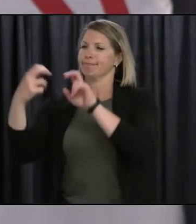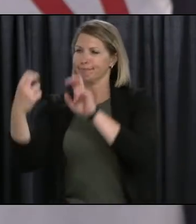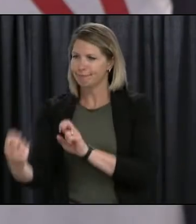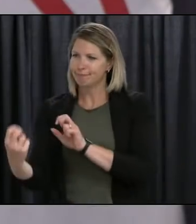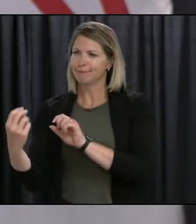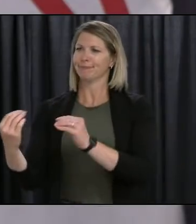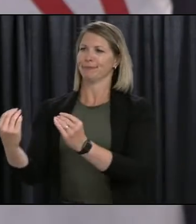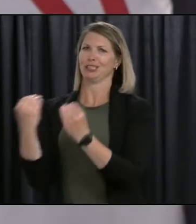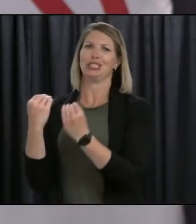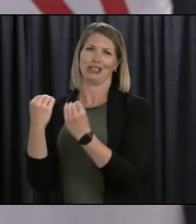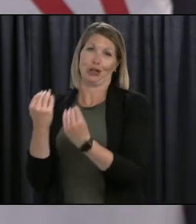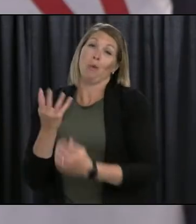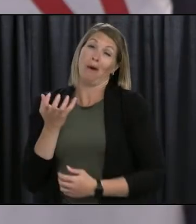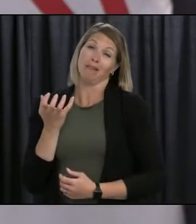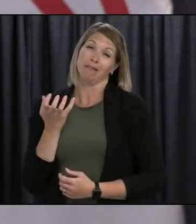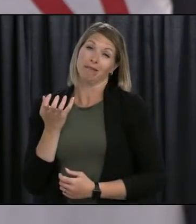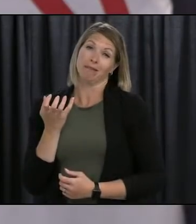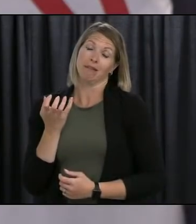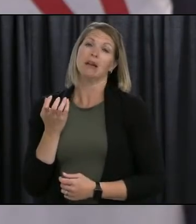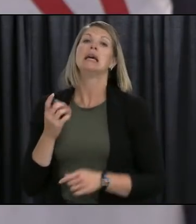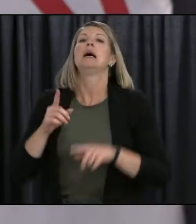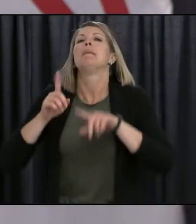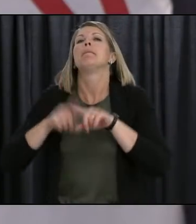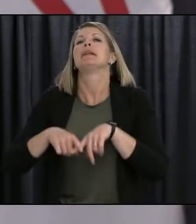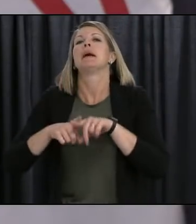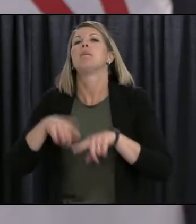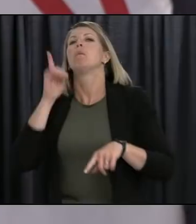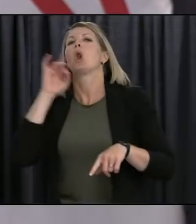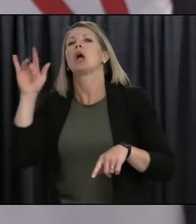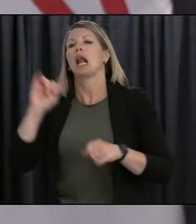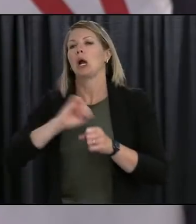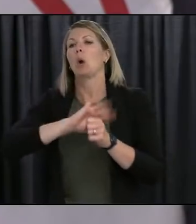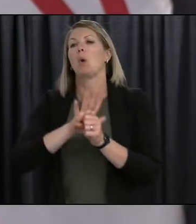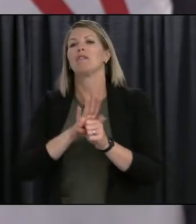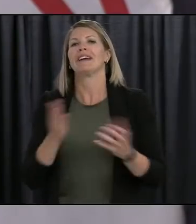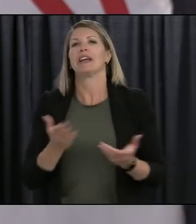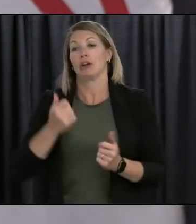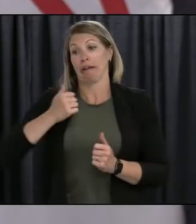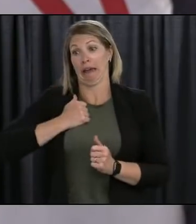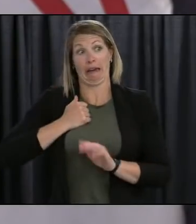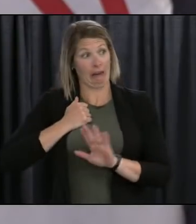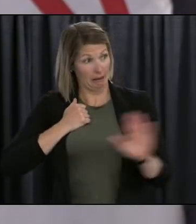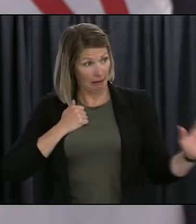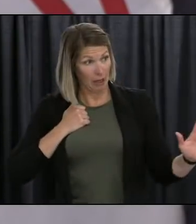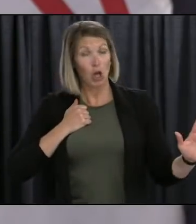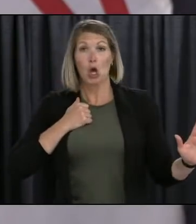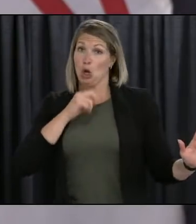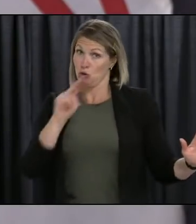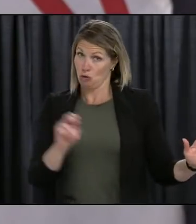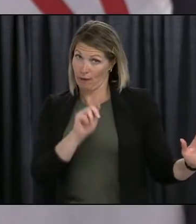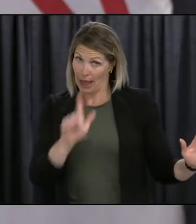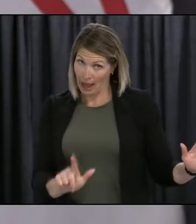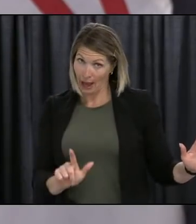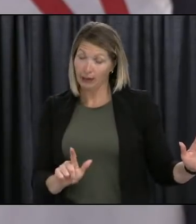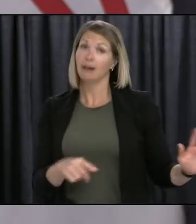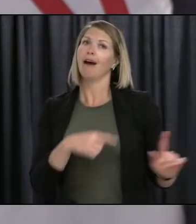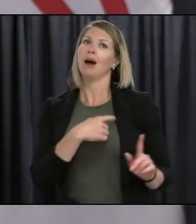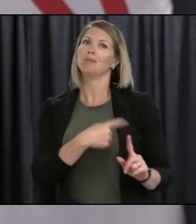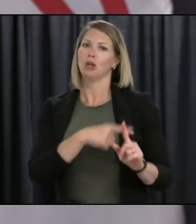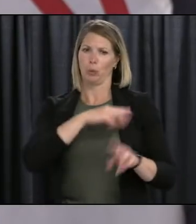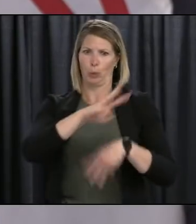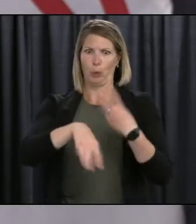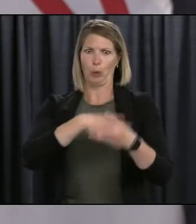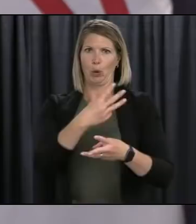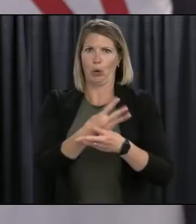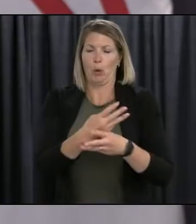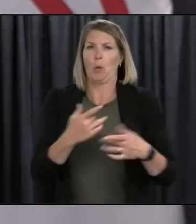advice of public health and the information from across the country and around the globe. We also announced yesterday a